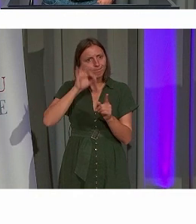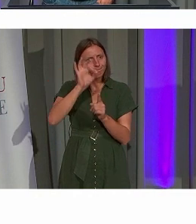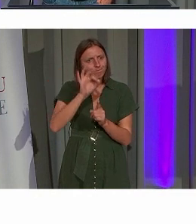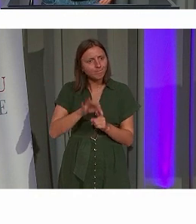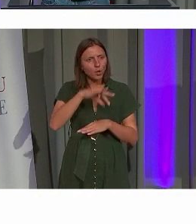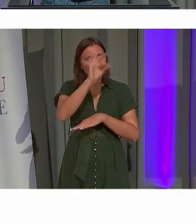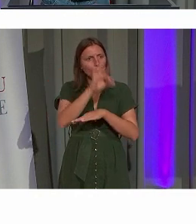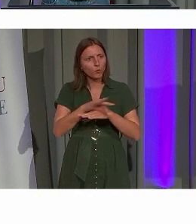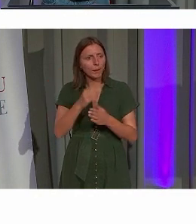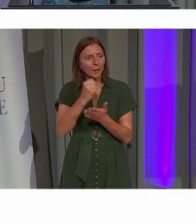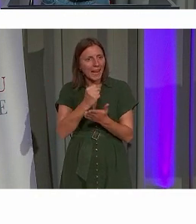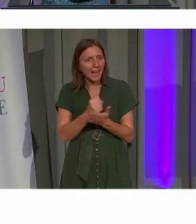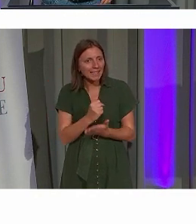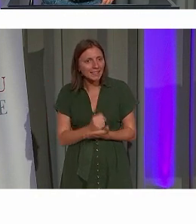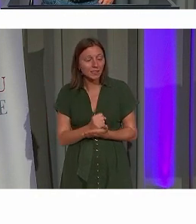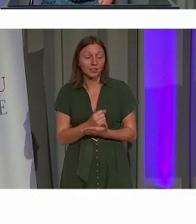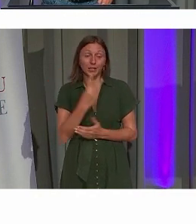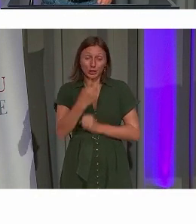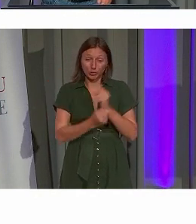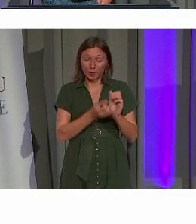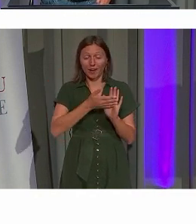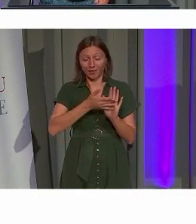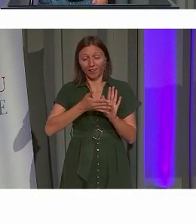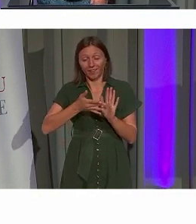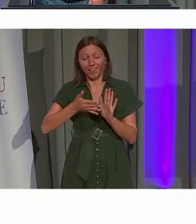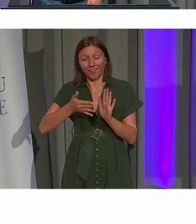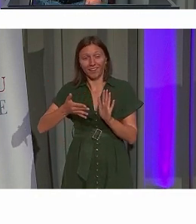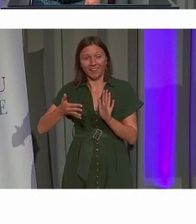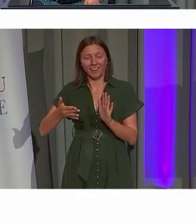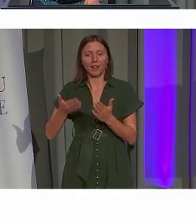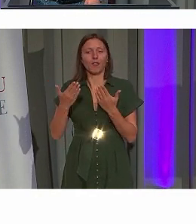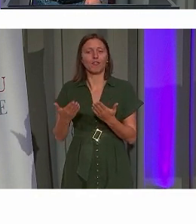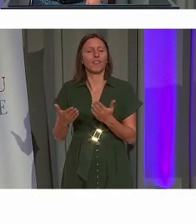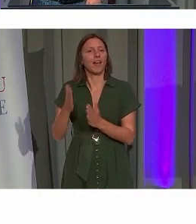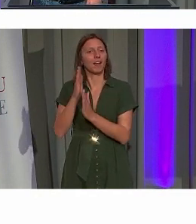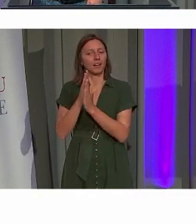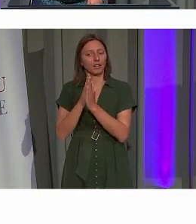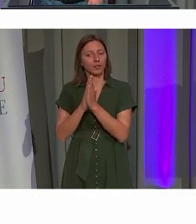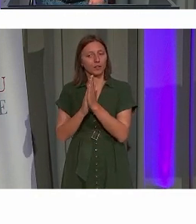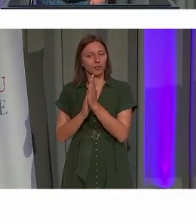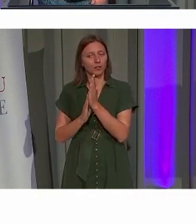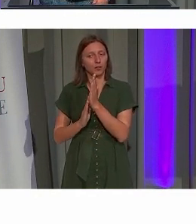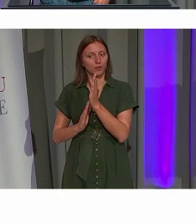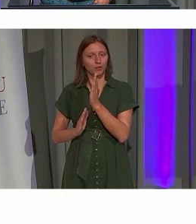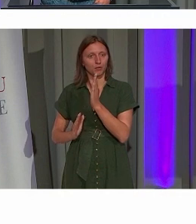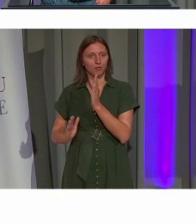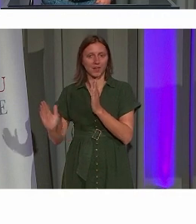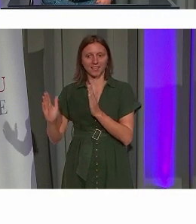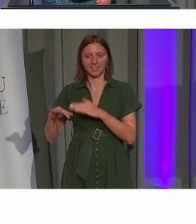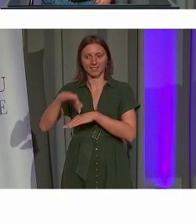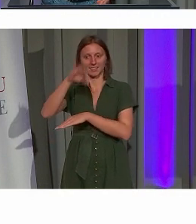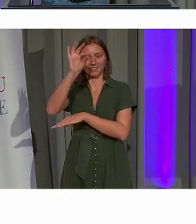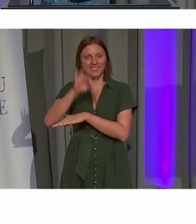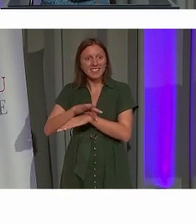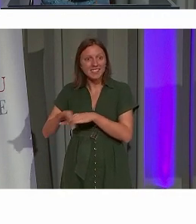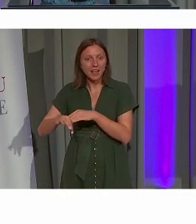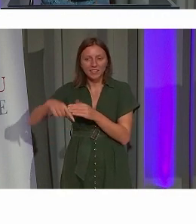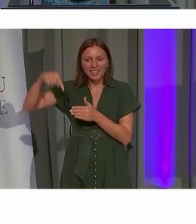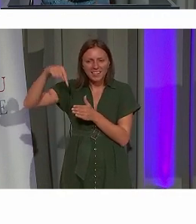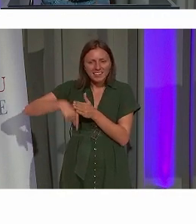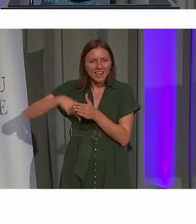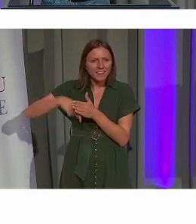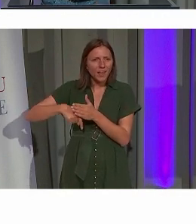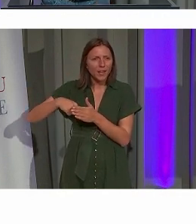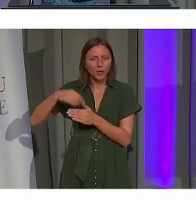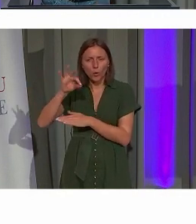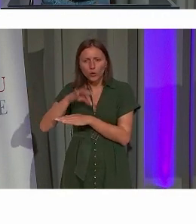We continued to define it in design, in a design context. Now